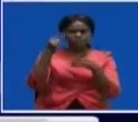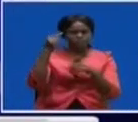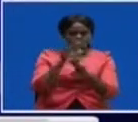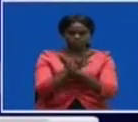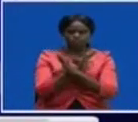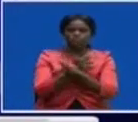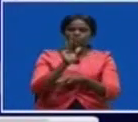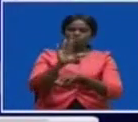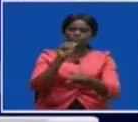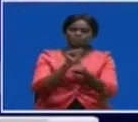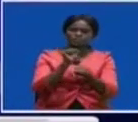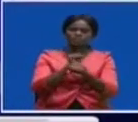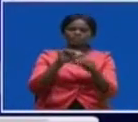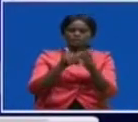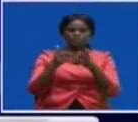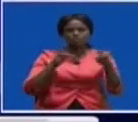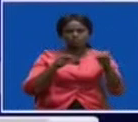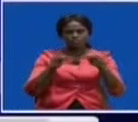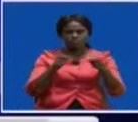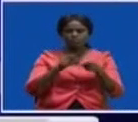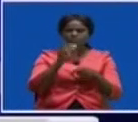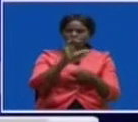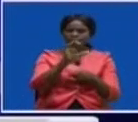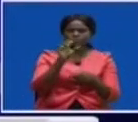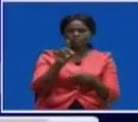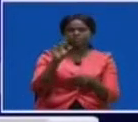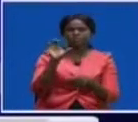for the tremendous efforts in the running of the CDC.